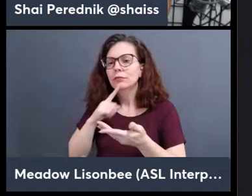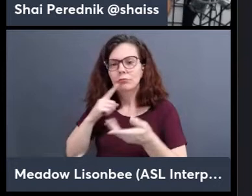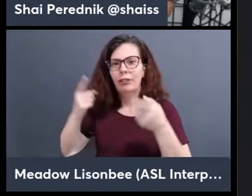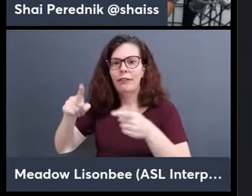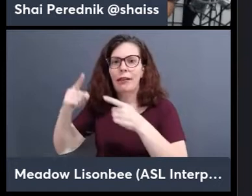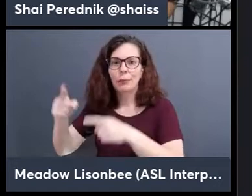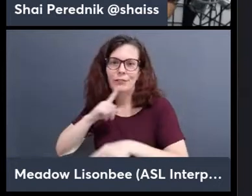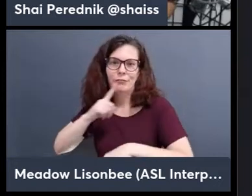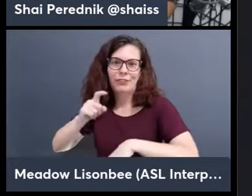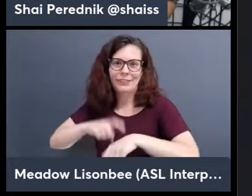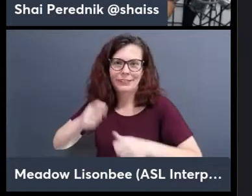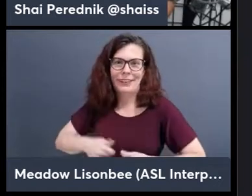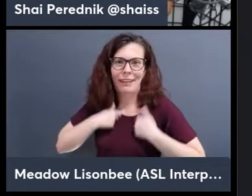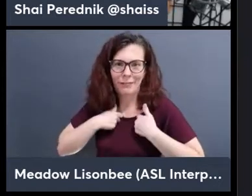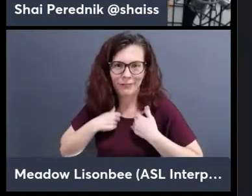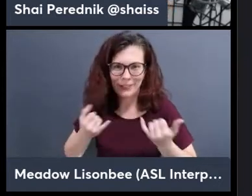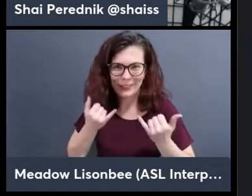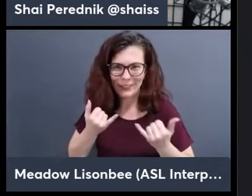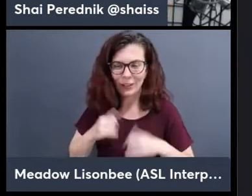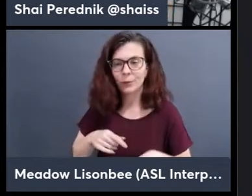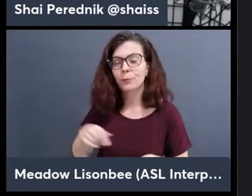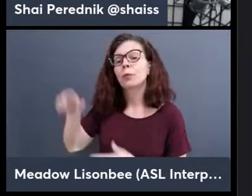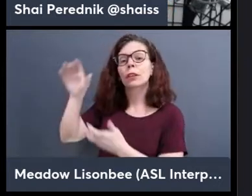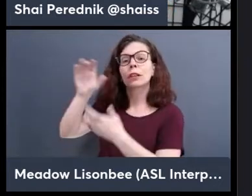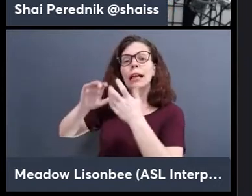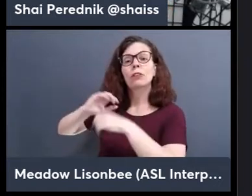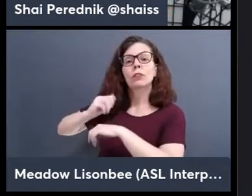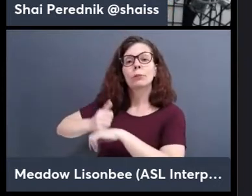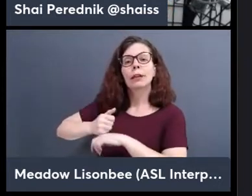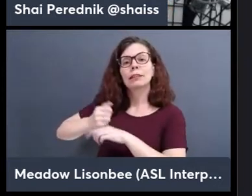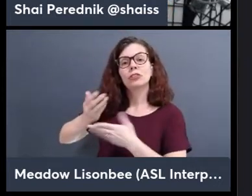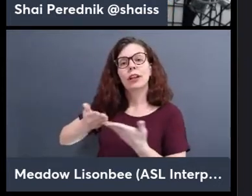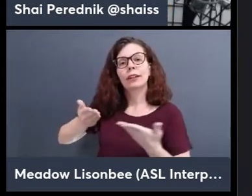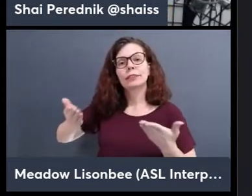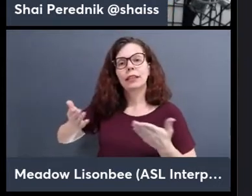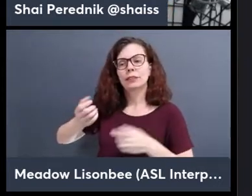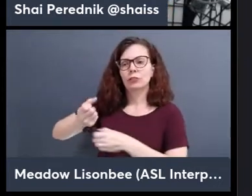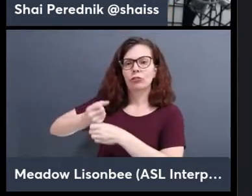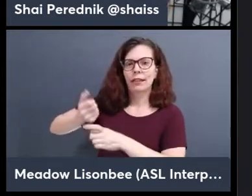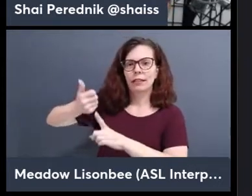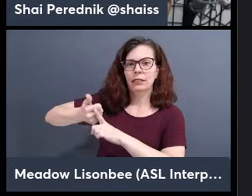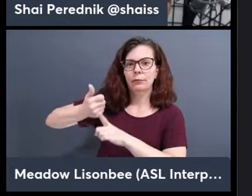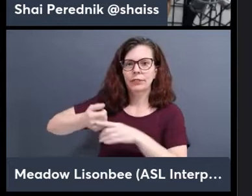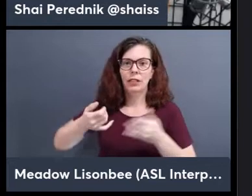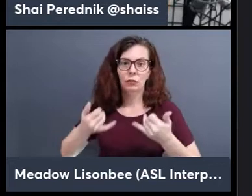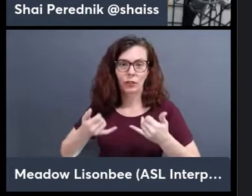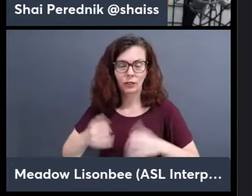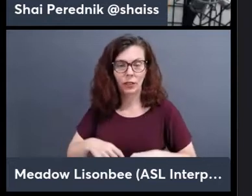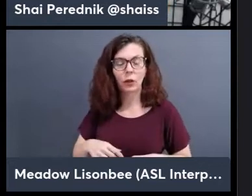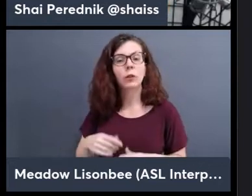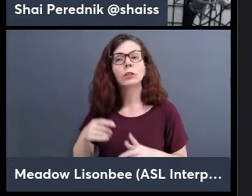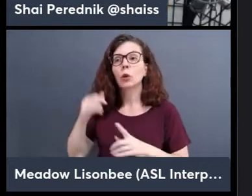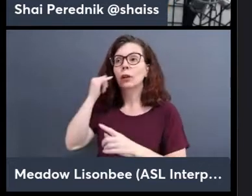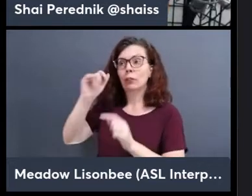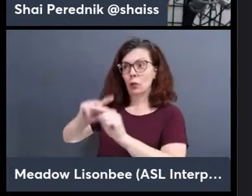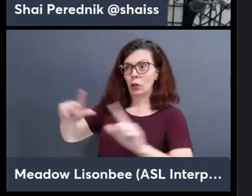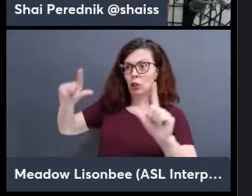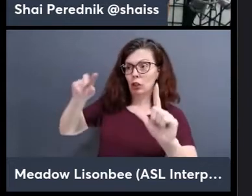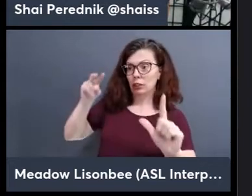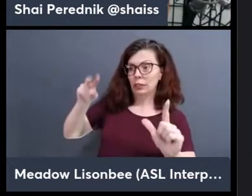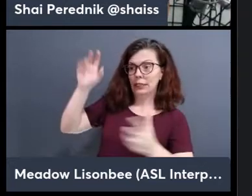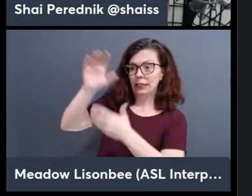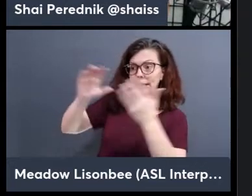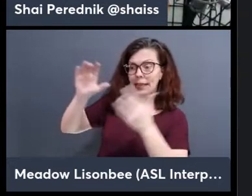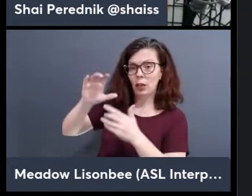time. Those CloudFormation assets are actually getting created themselves. So if we go into CloudFormation, if we were looking to the console